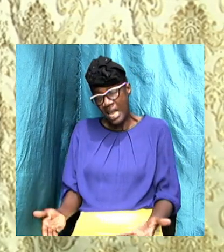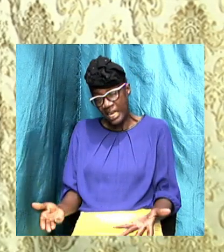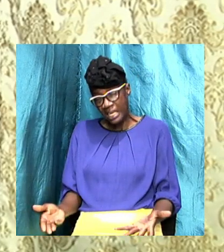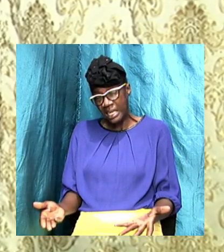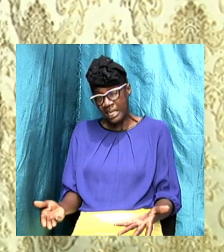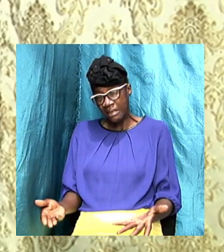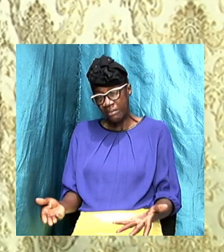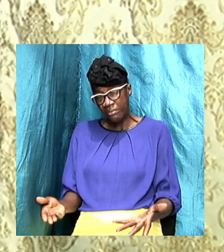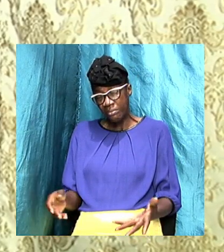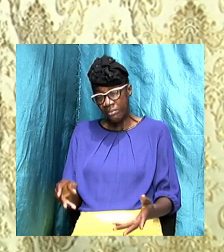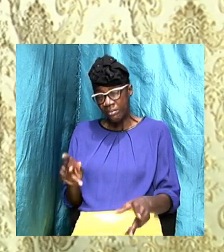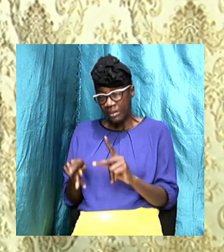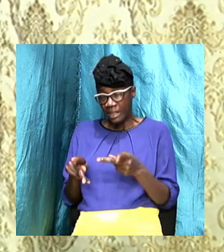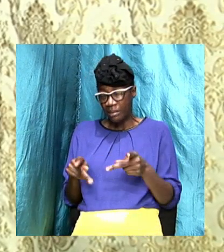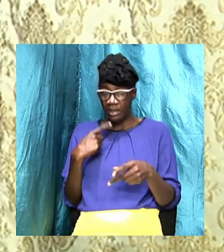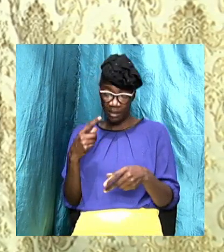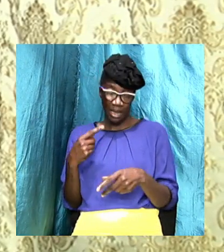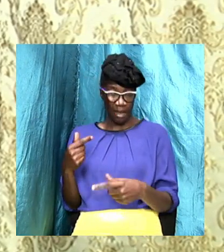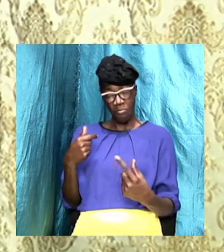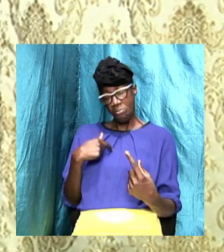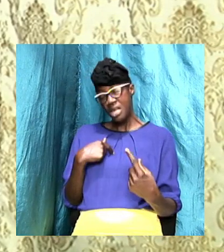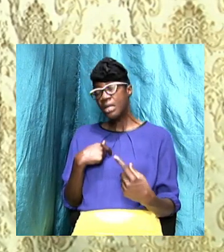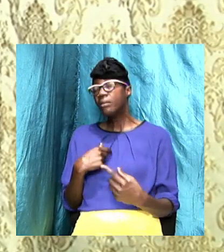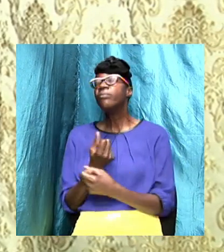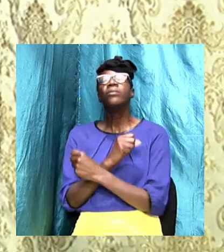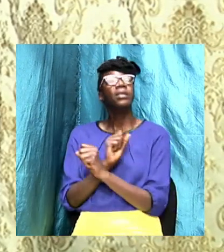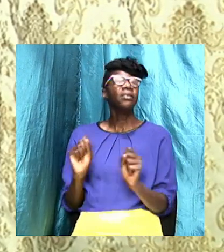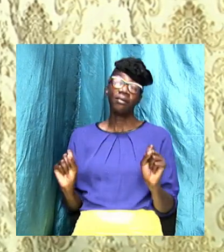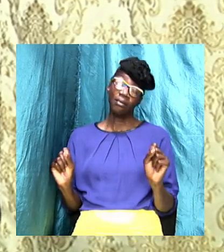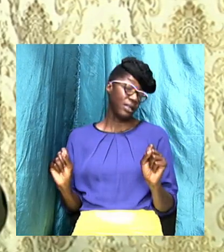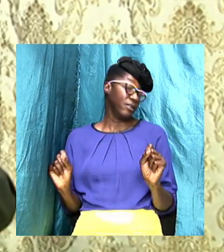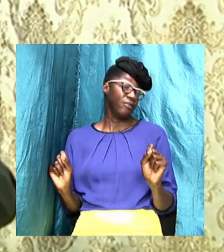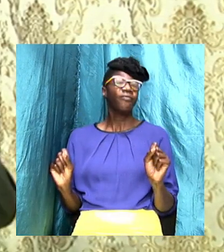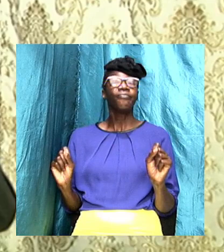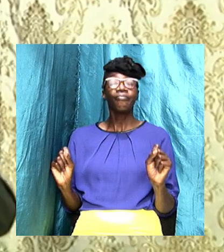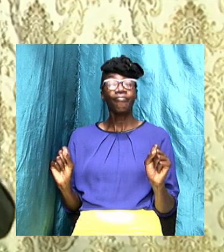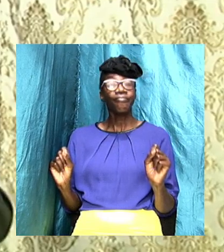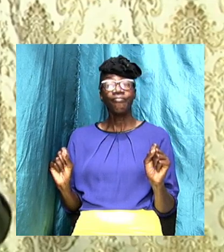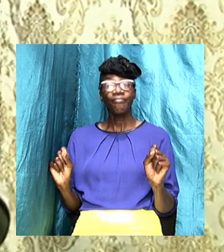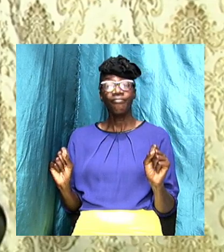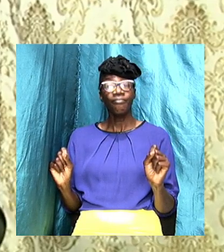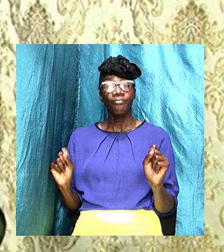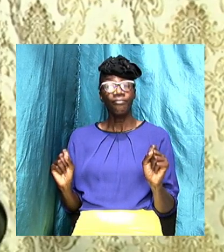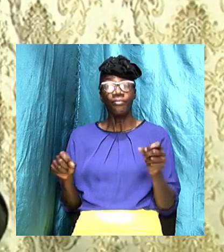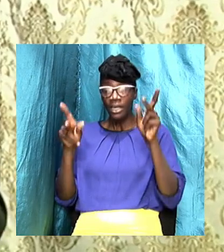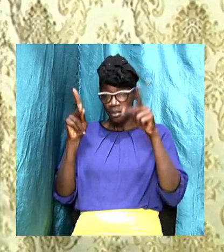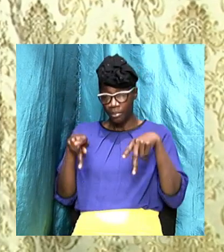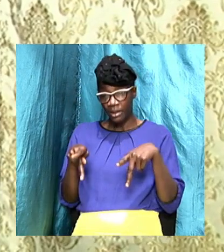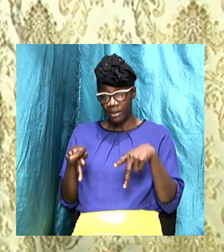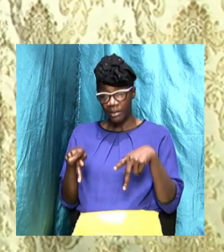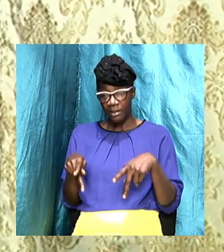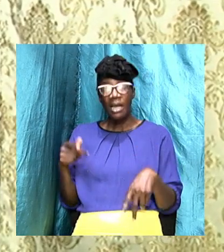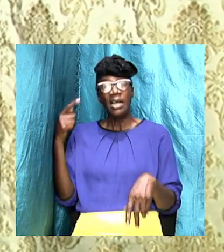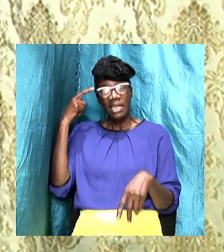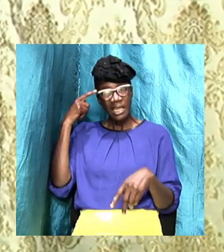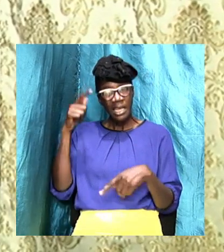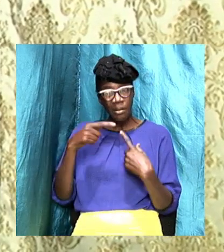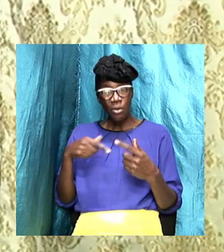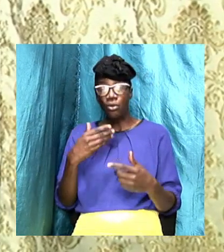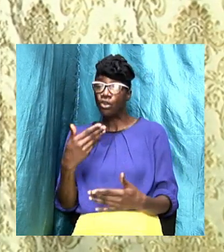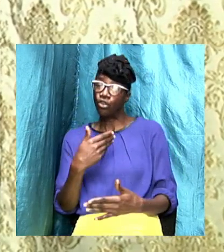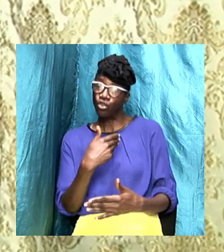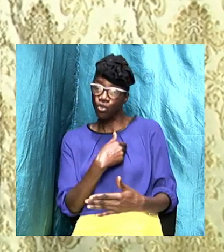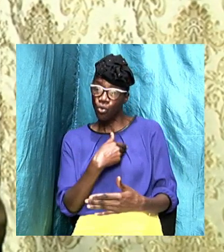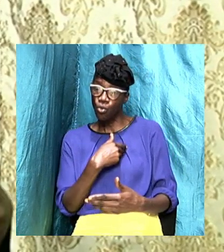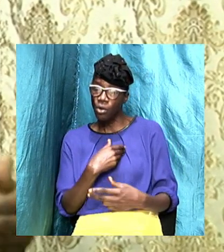know, folks that say that, look here, I'm saved. And as individuals that are concerned about their soul,